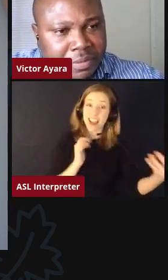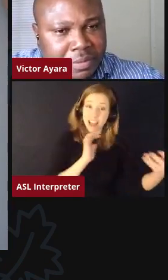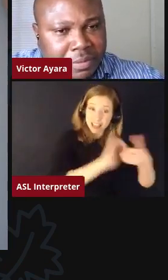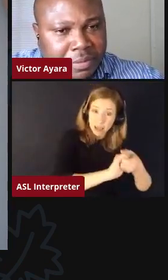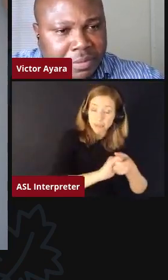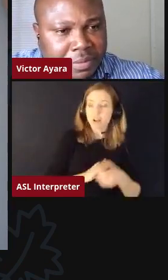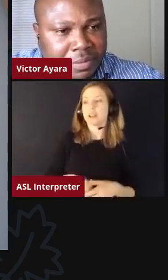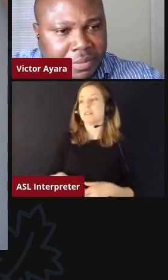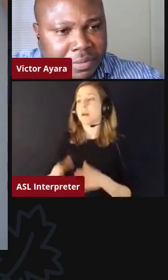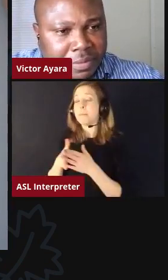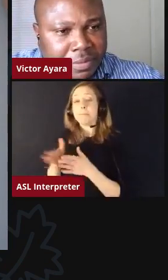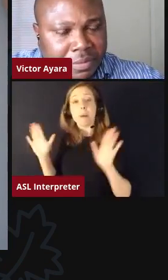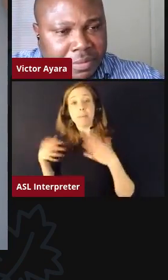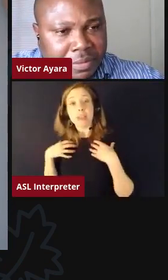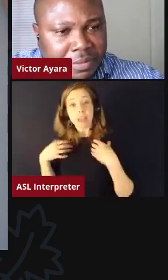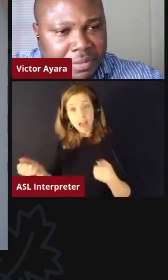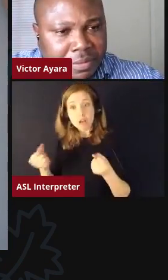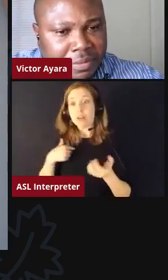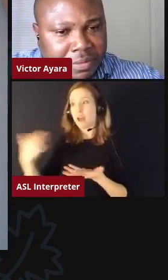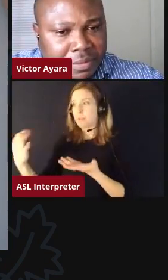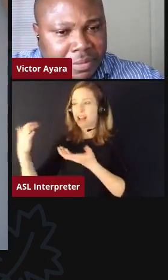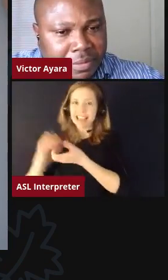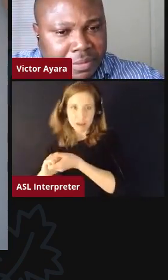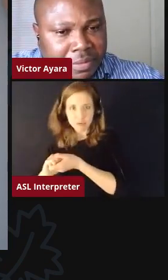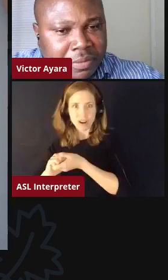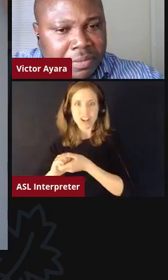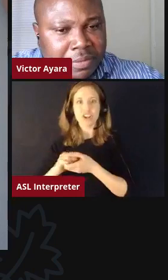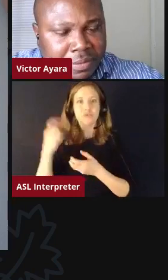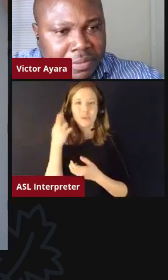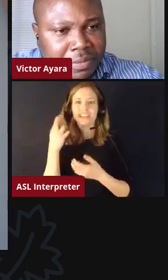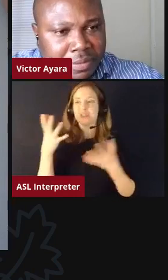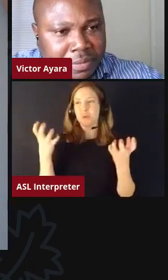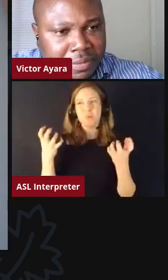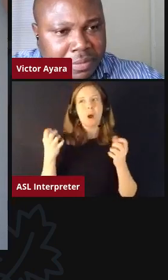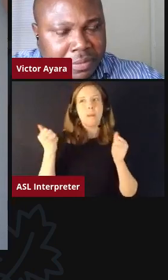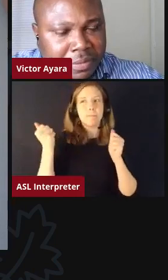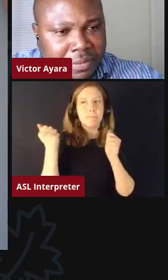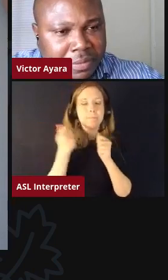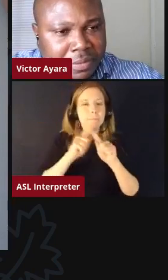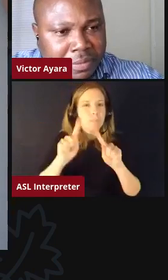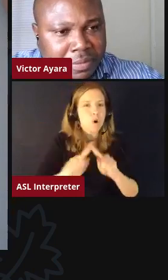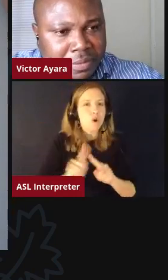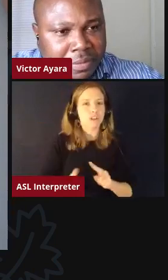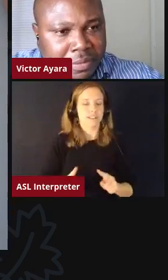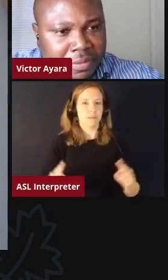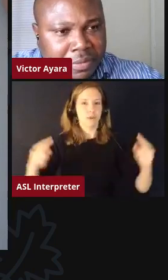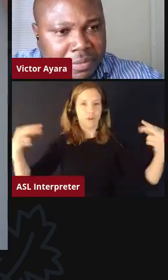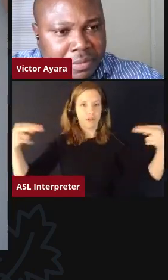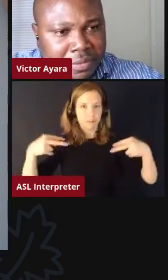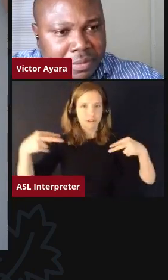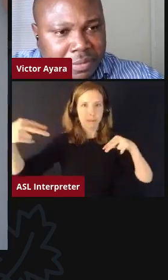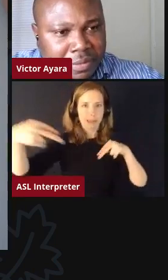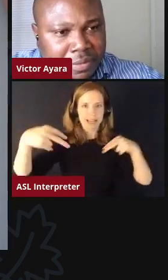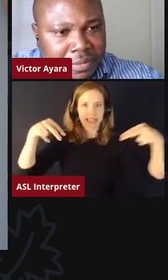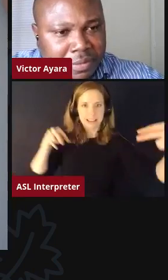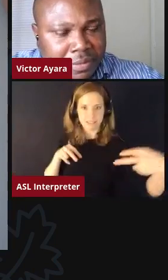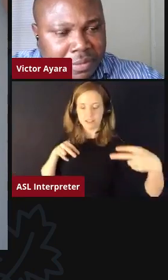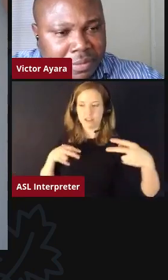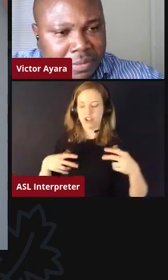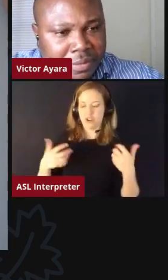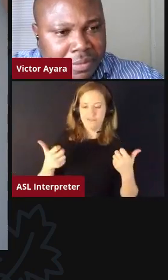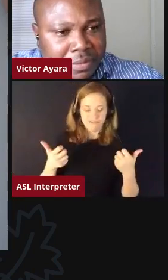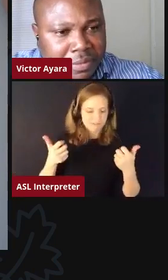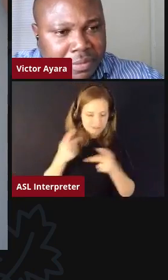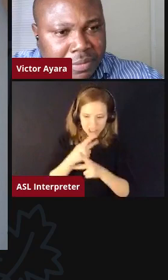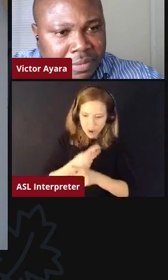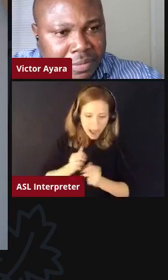because we need multiple voices saying this is what we need to do in order to make those fundamental changes. My work, I'm